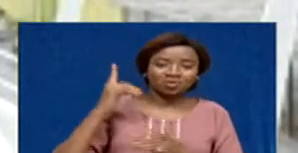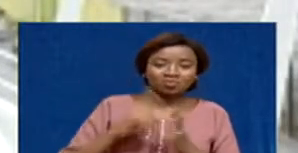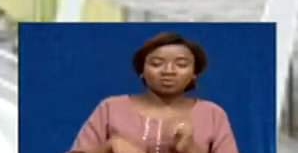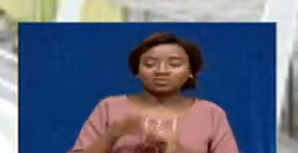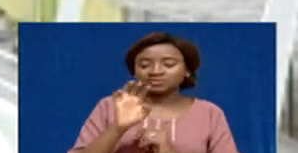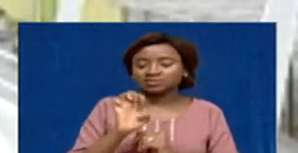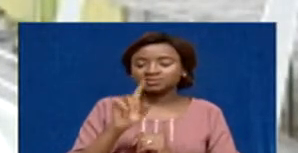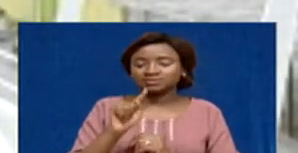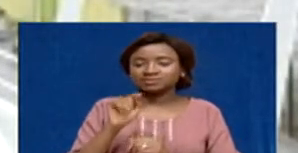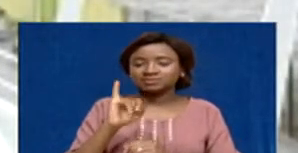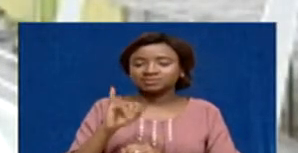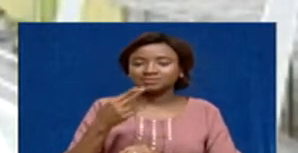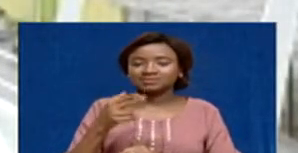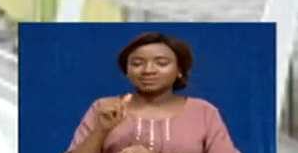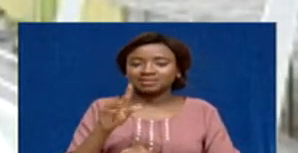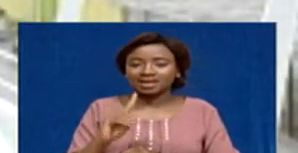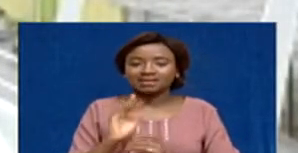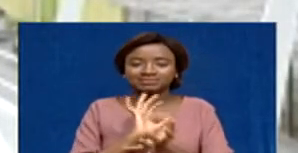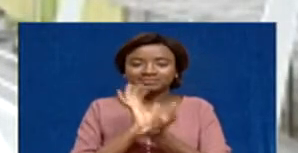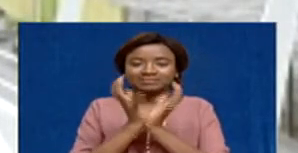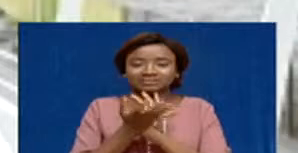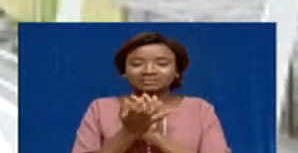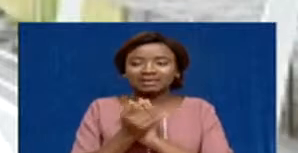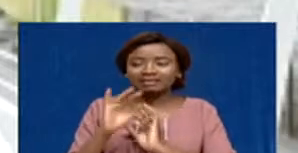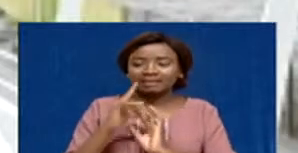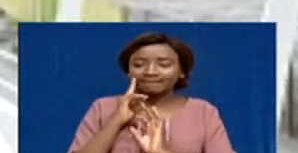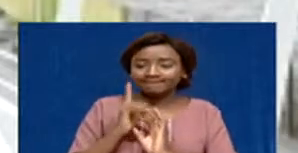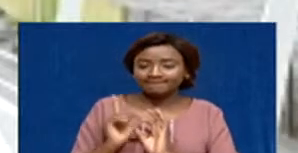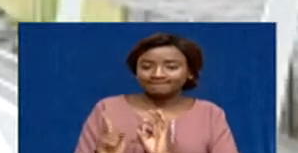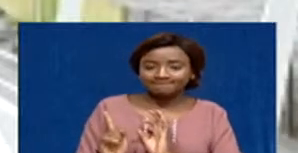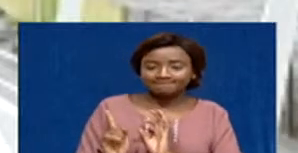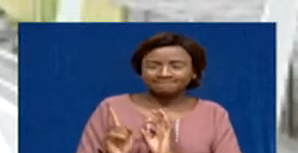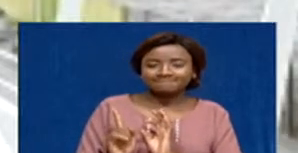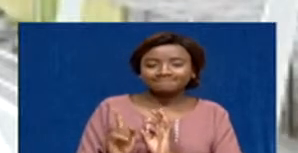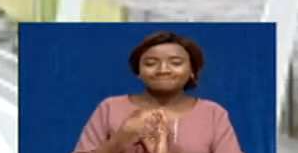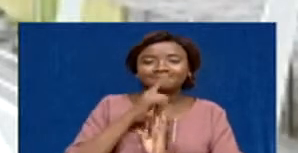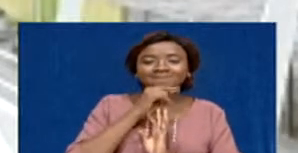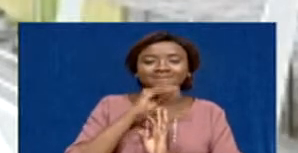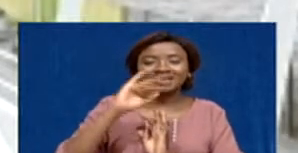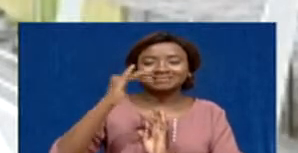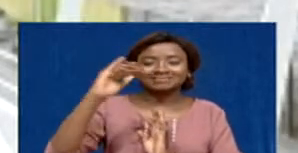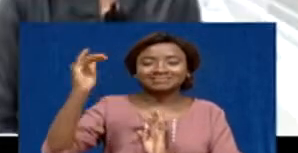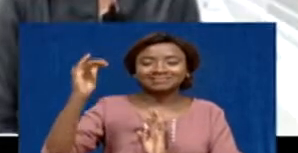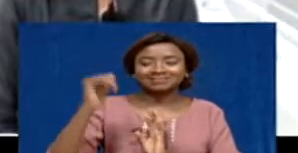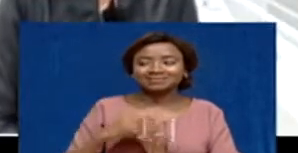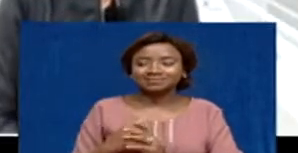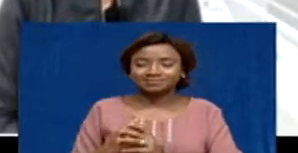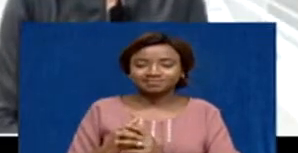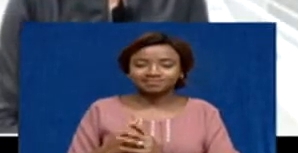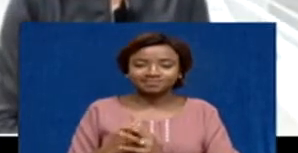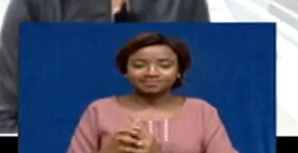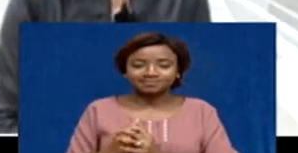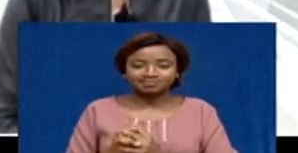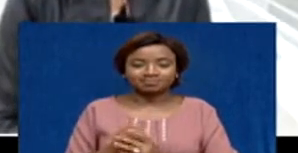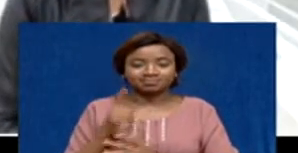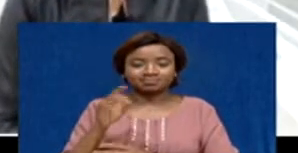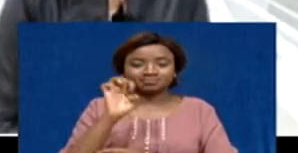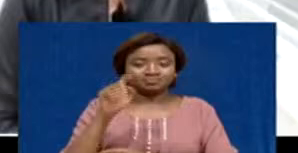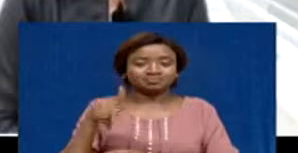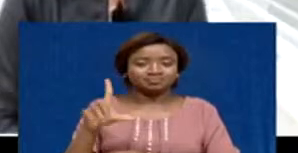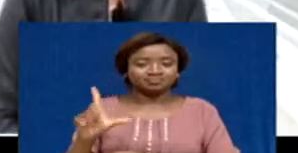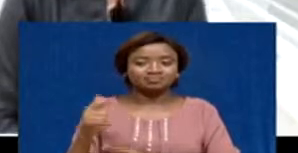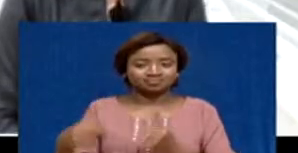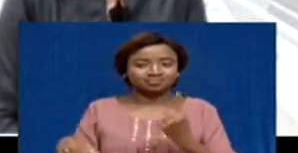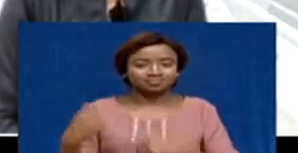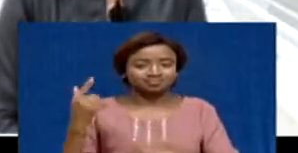Etihad Stadium. That is the home to Manchester City, who are the reigning English Premier League